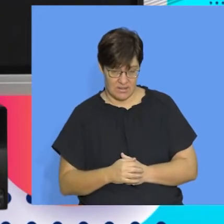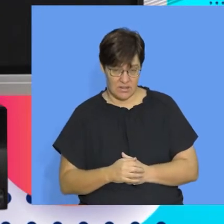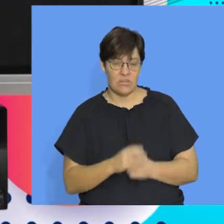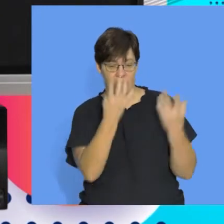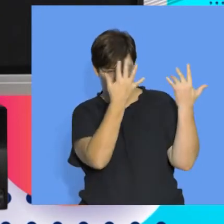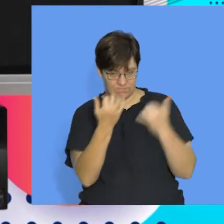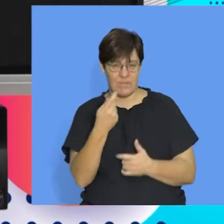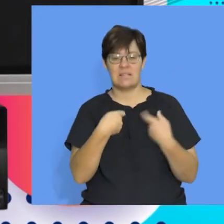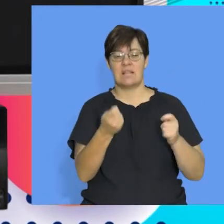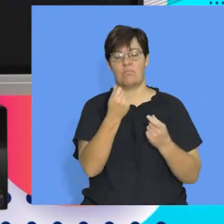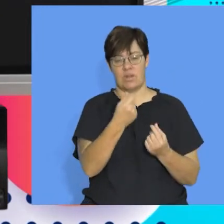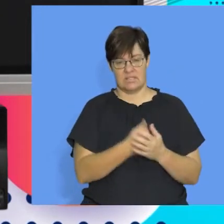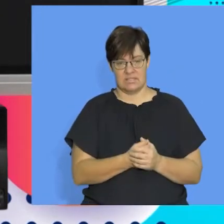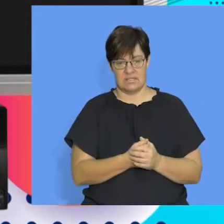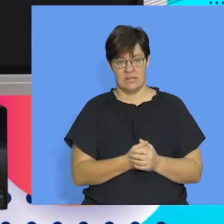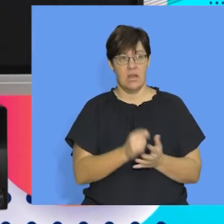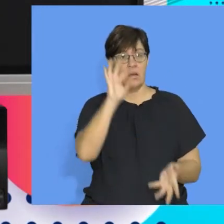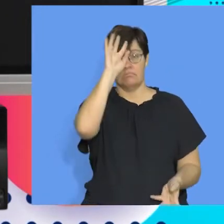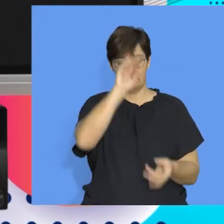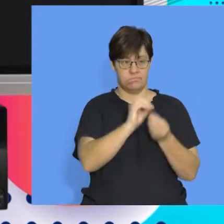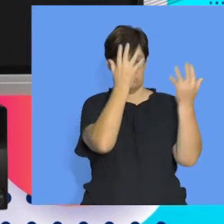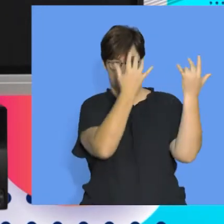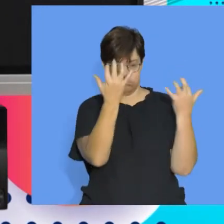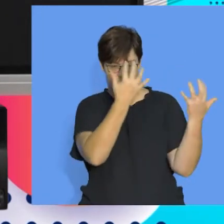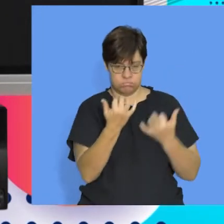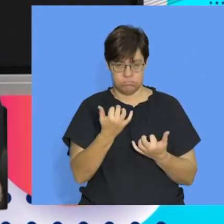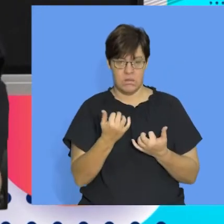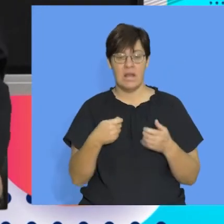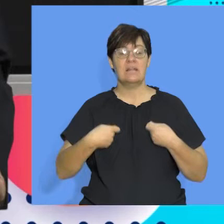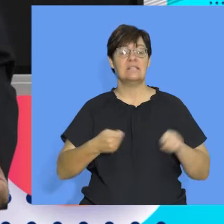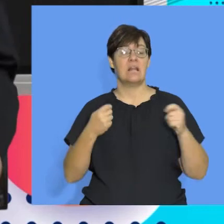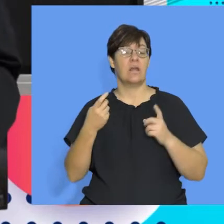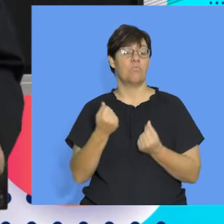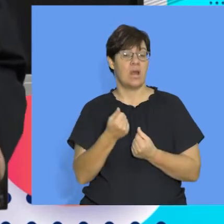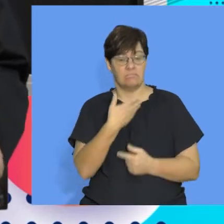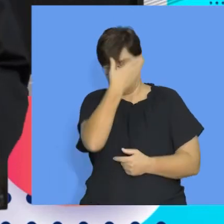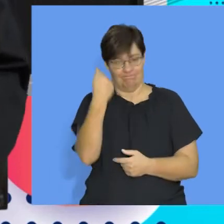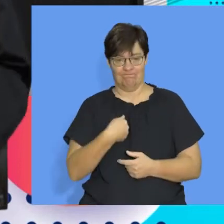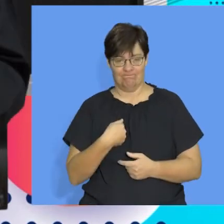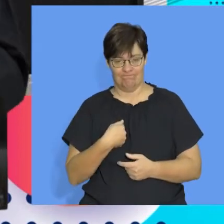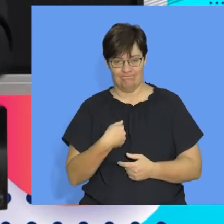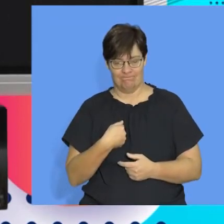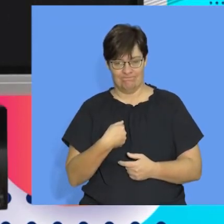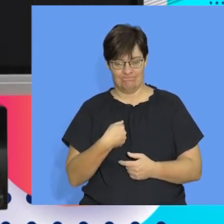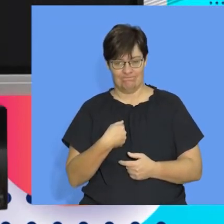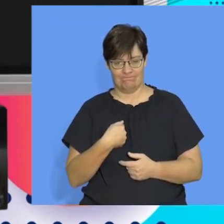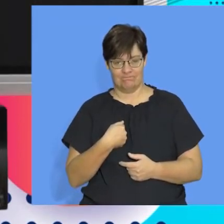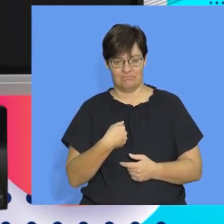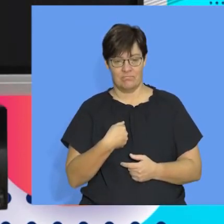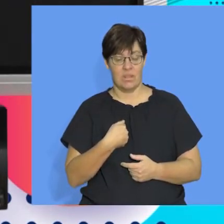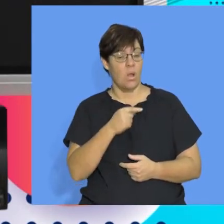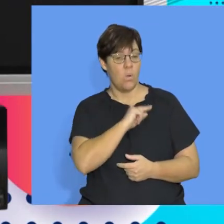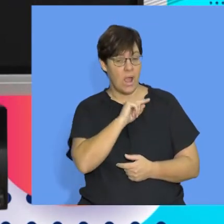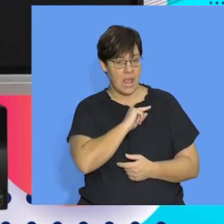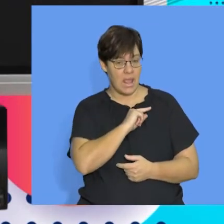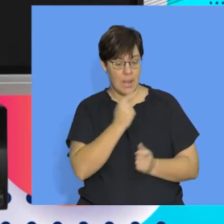in the entire calculation, your selling price per unit was your unknown. Clear? And because you were then solving